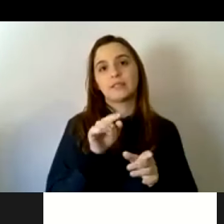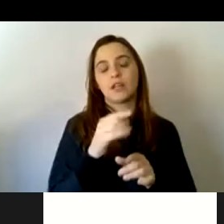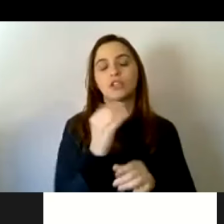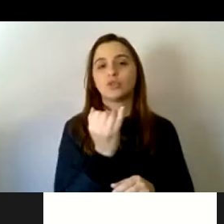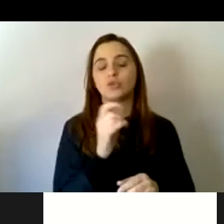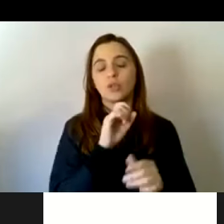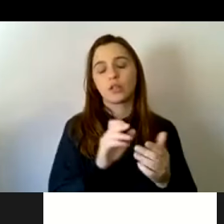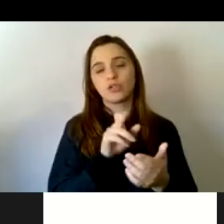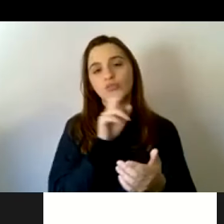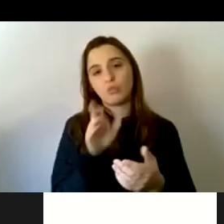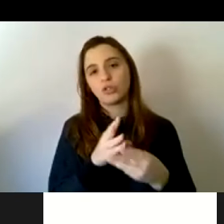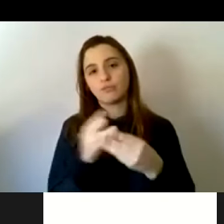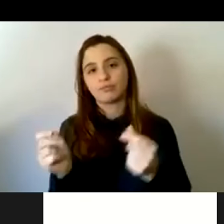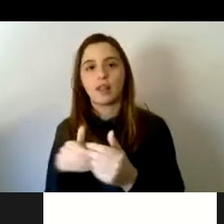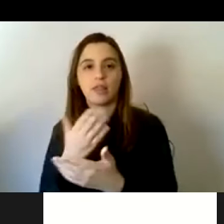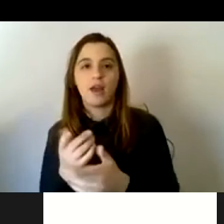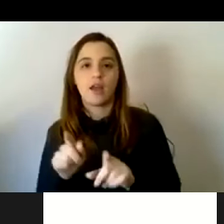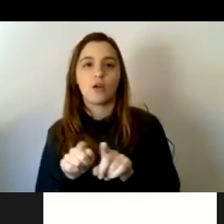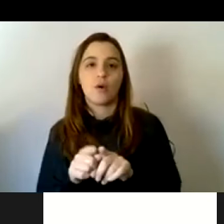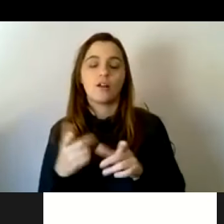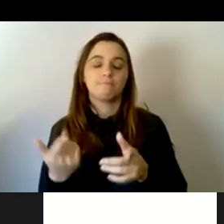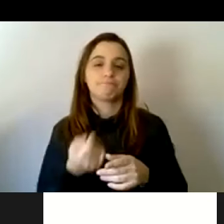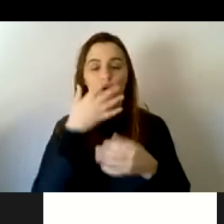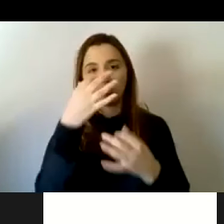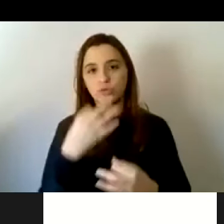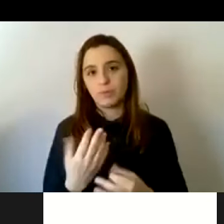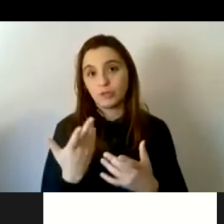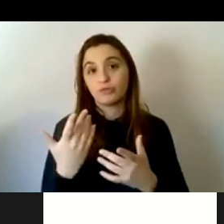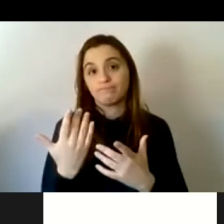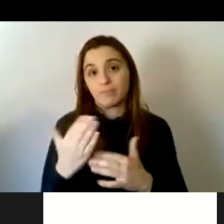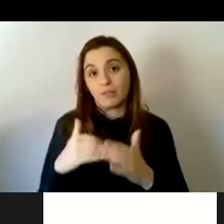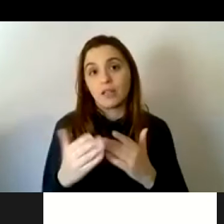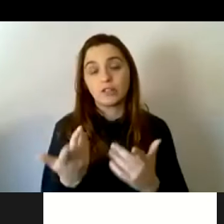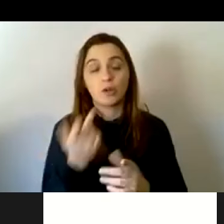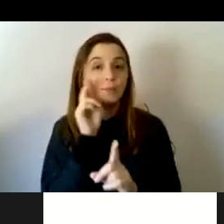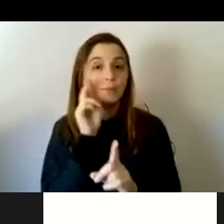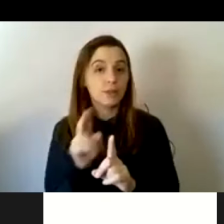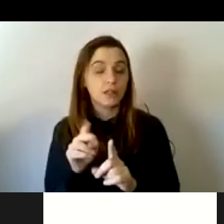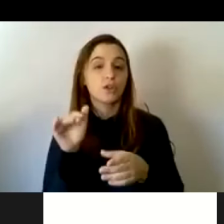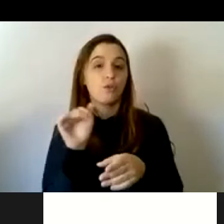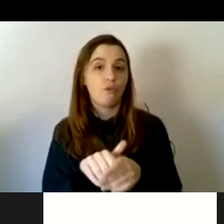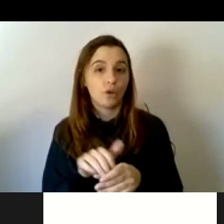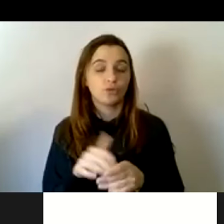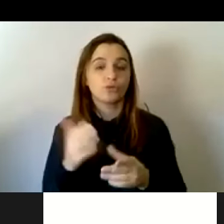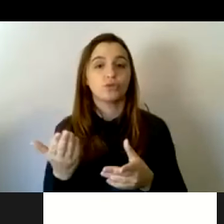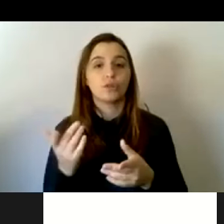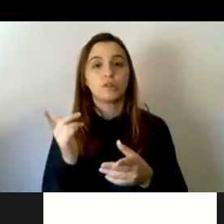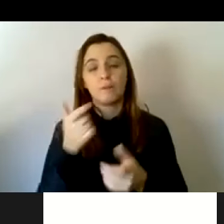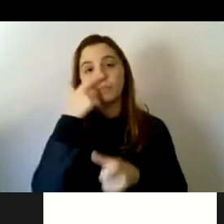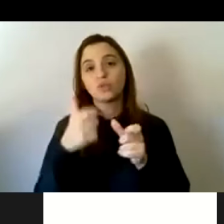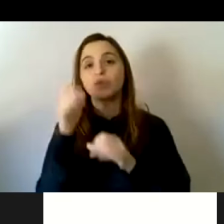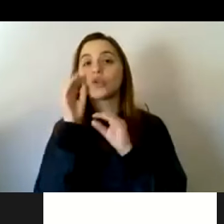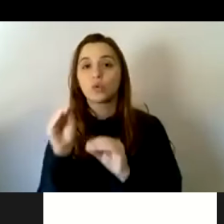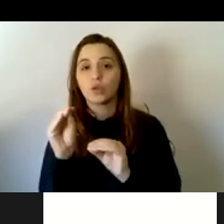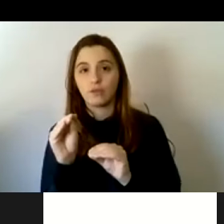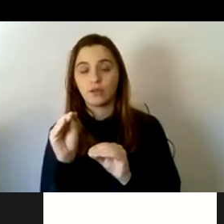create consumption behaviors. From the perspective of votes or consumption behavior, uneducated people account for a